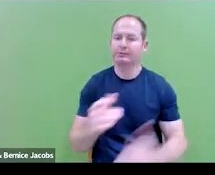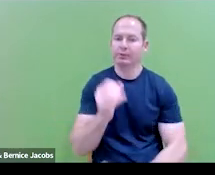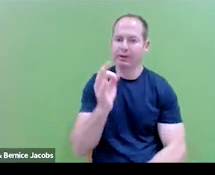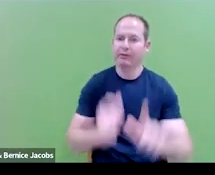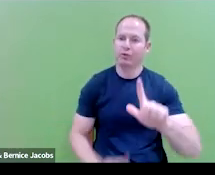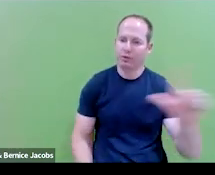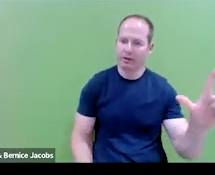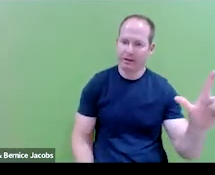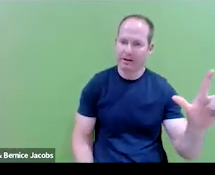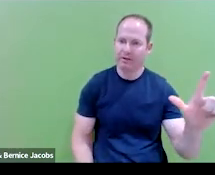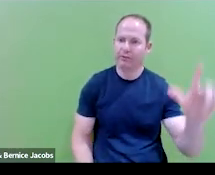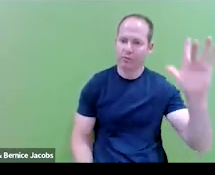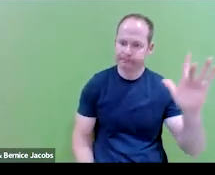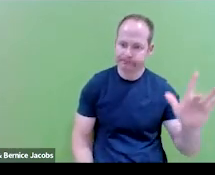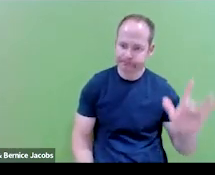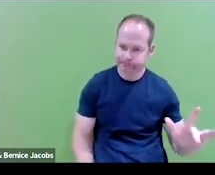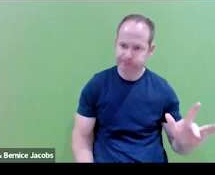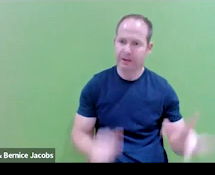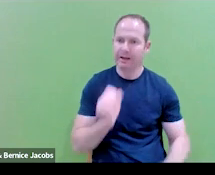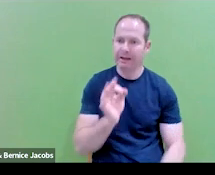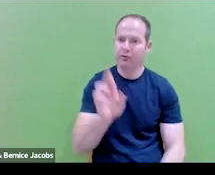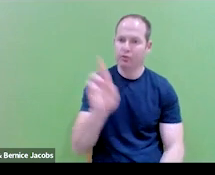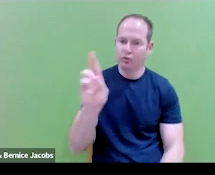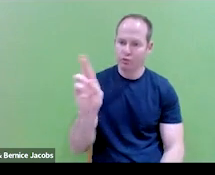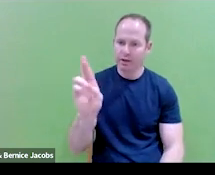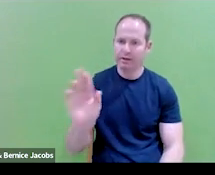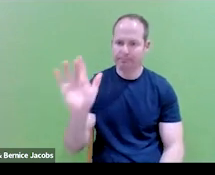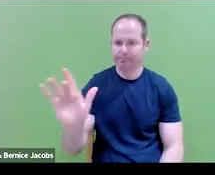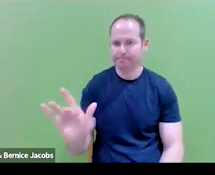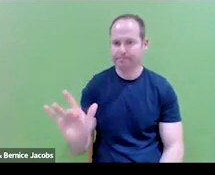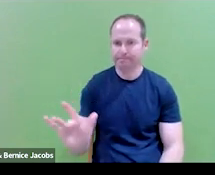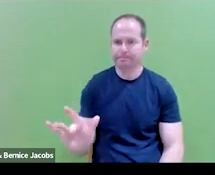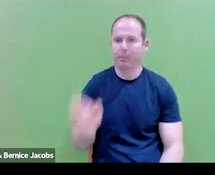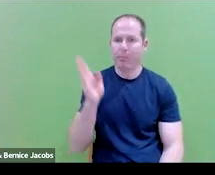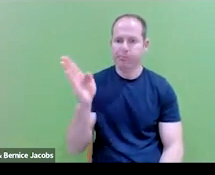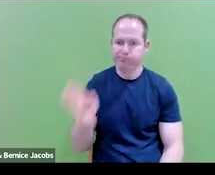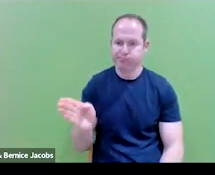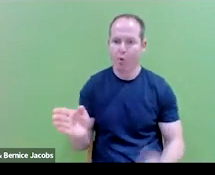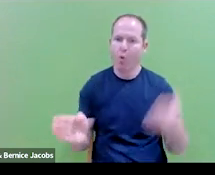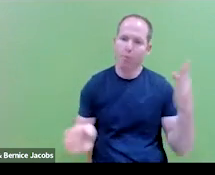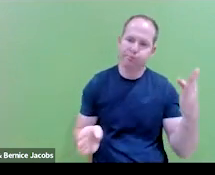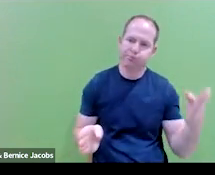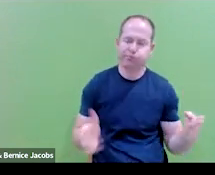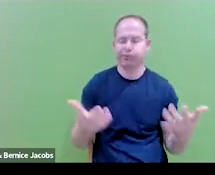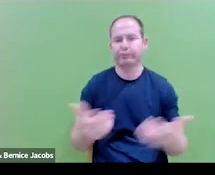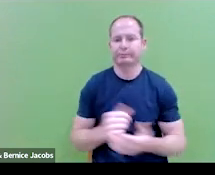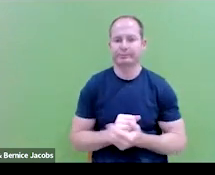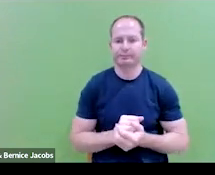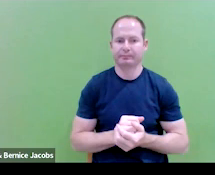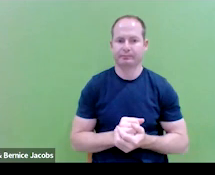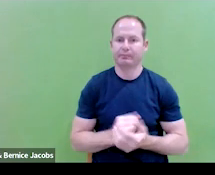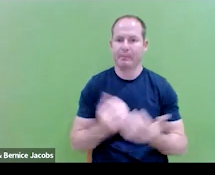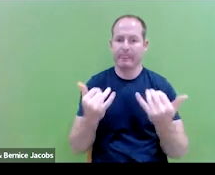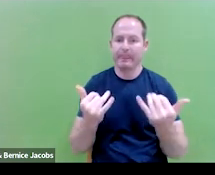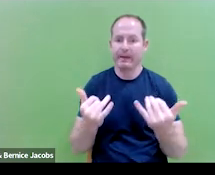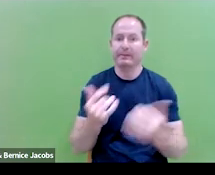that as a criteria for somebody to log on. And so here, one of the first things in terms of the new